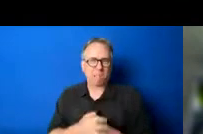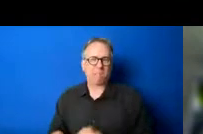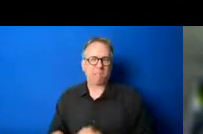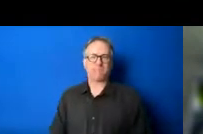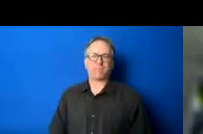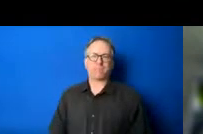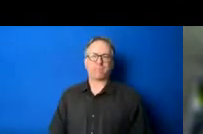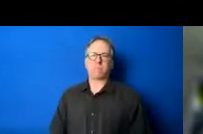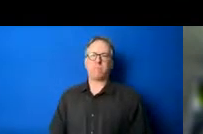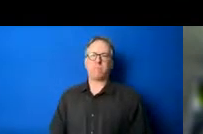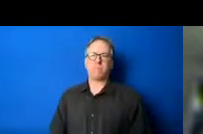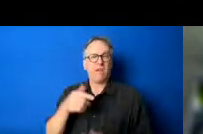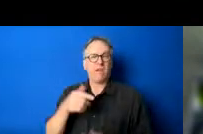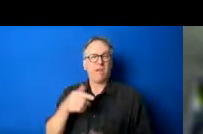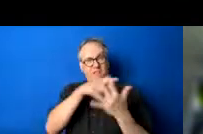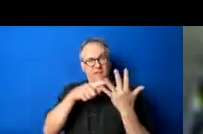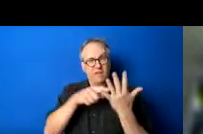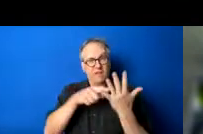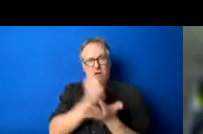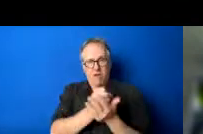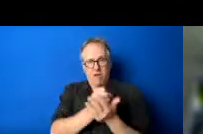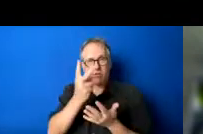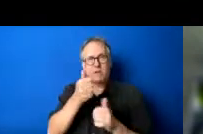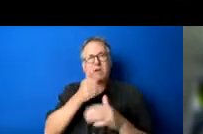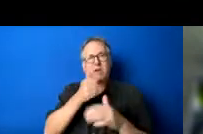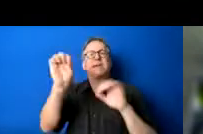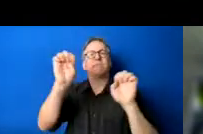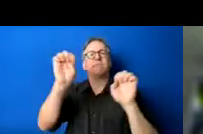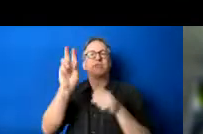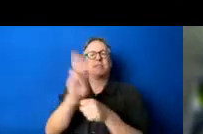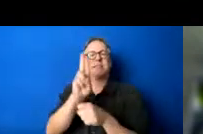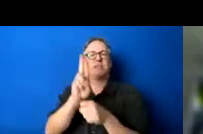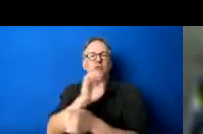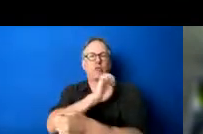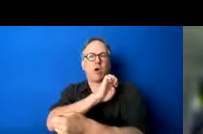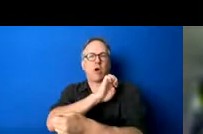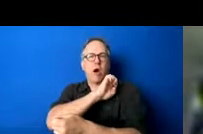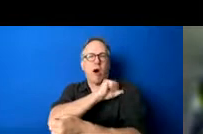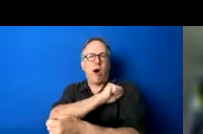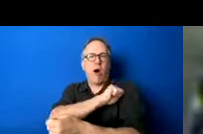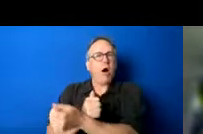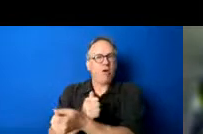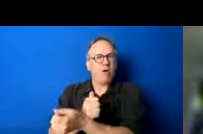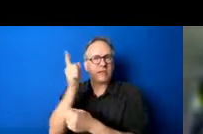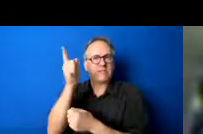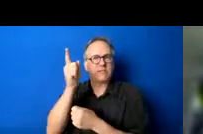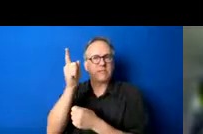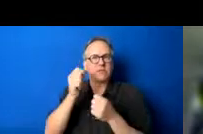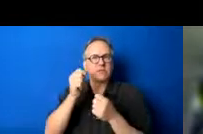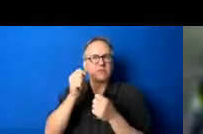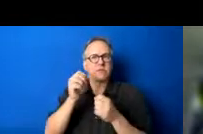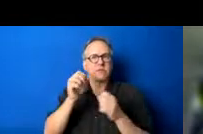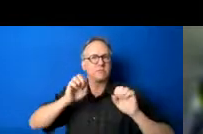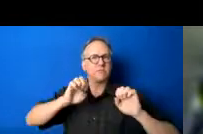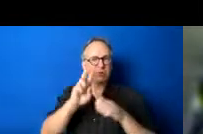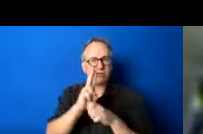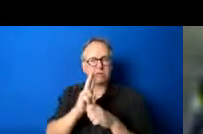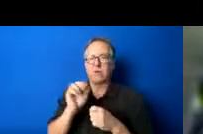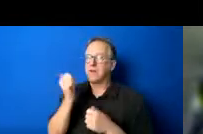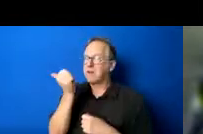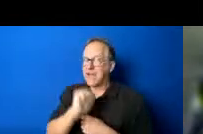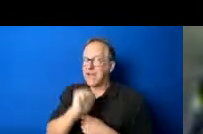Because these are authorized under an emergency use authorization, um, I'm not sure if any clinical trials